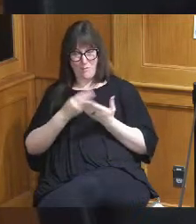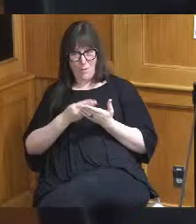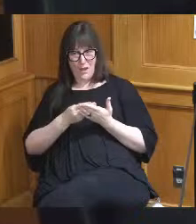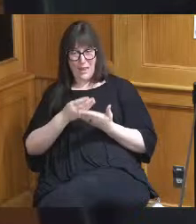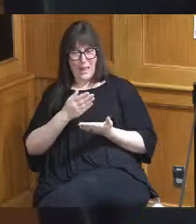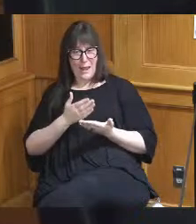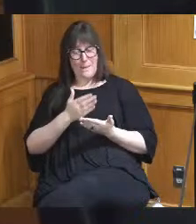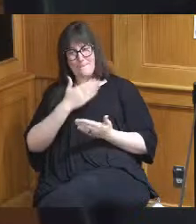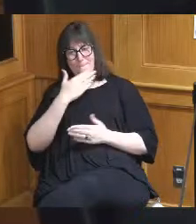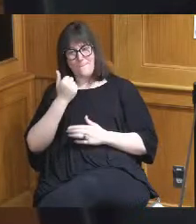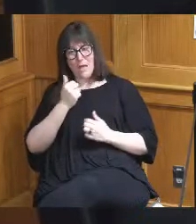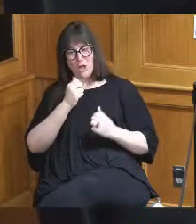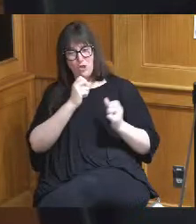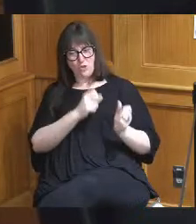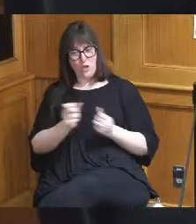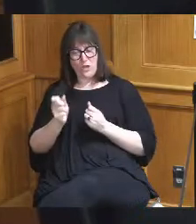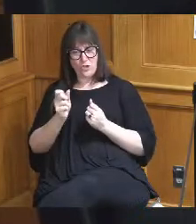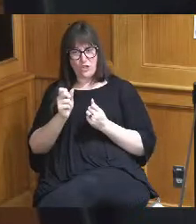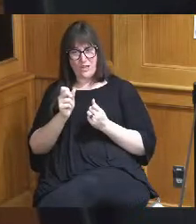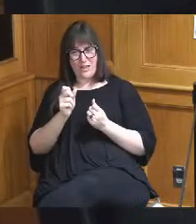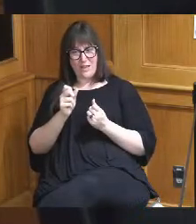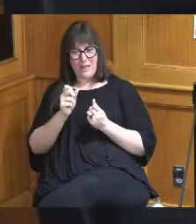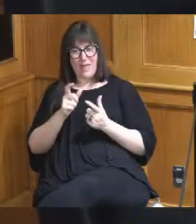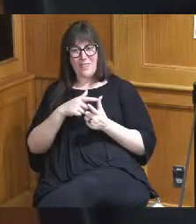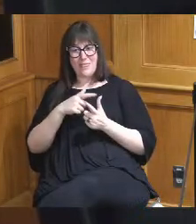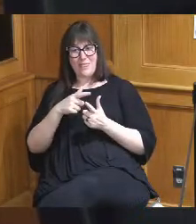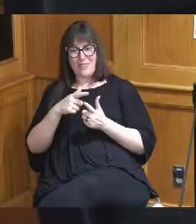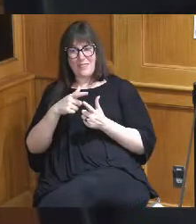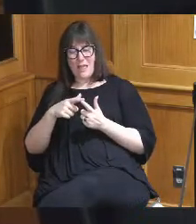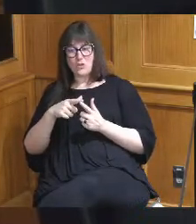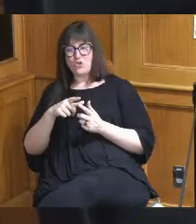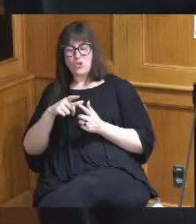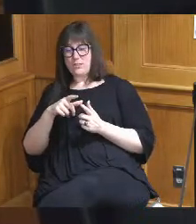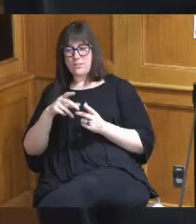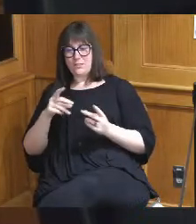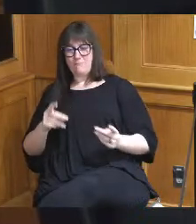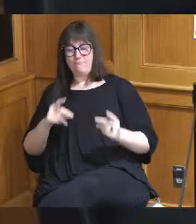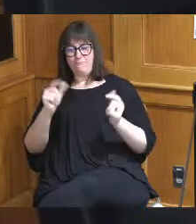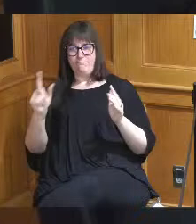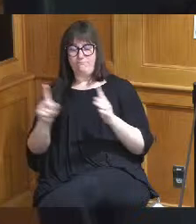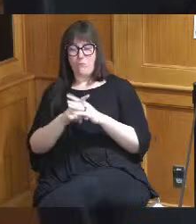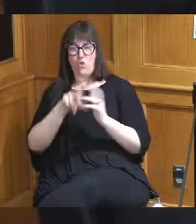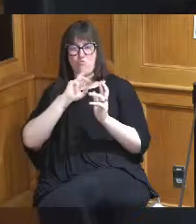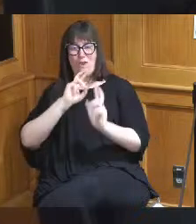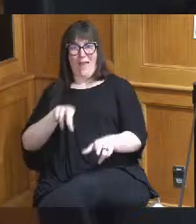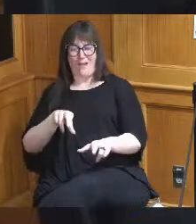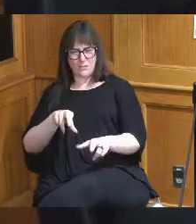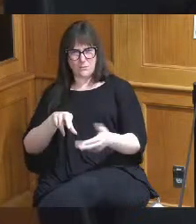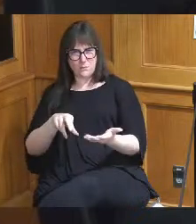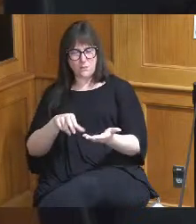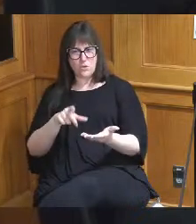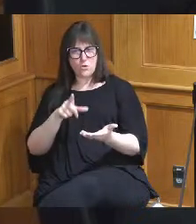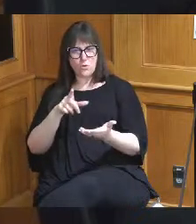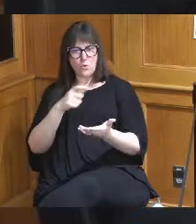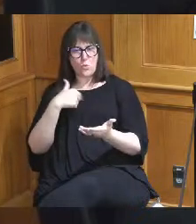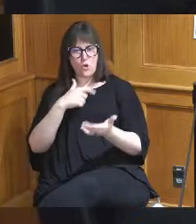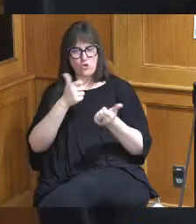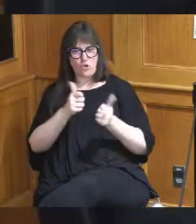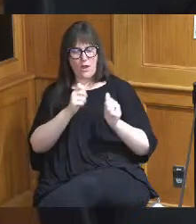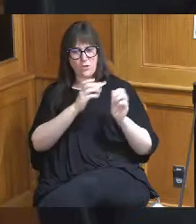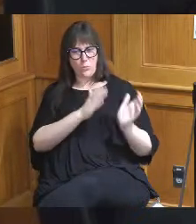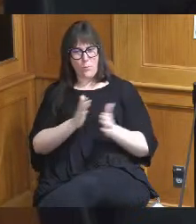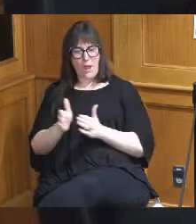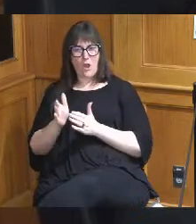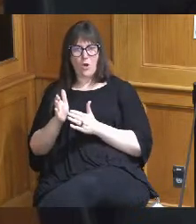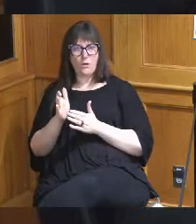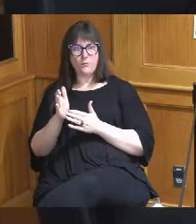strategy than just a reactive strategy to kids that need to then come into care through the county. There's just a better way to